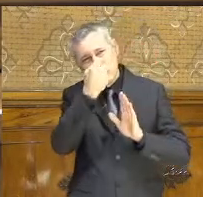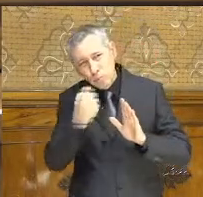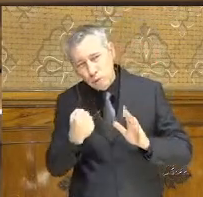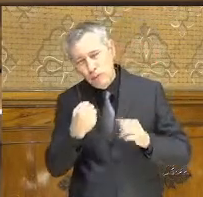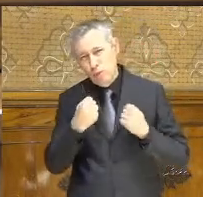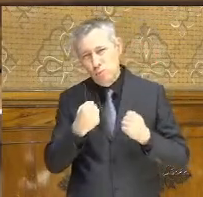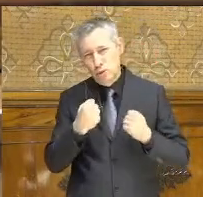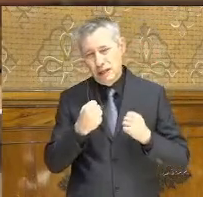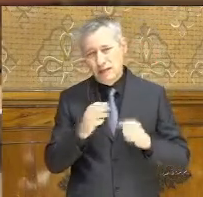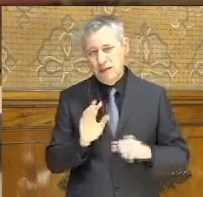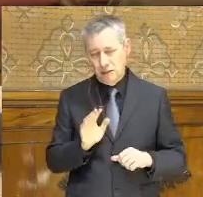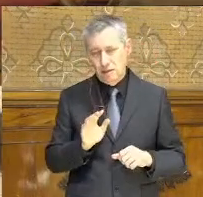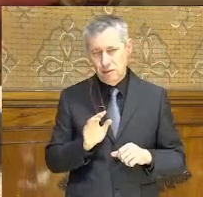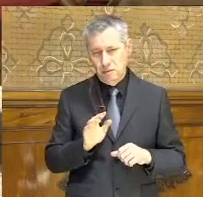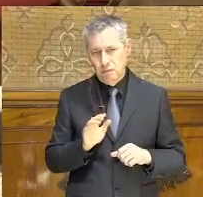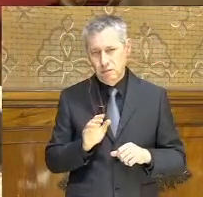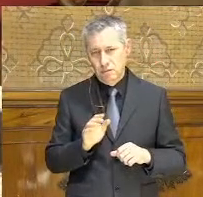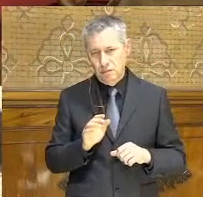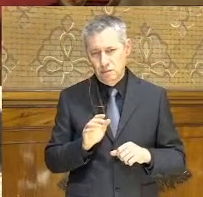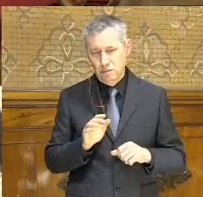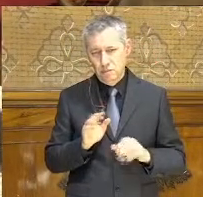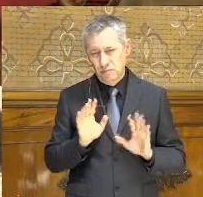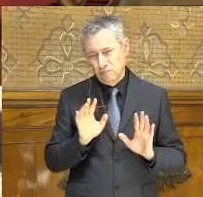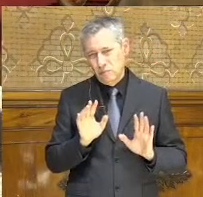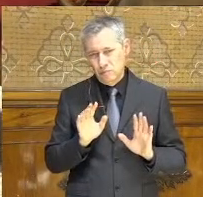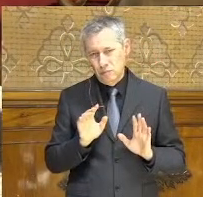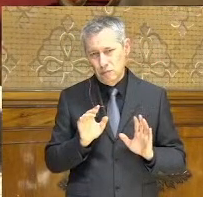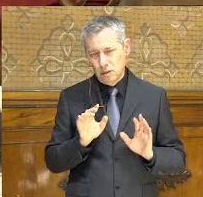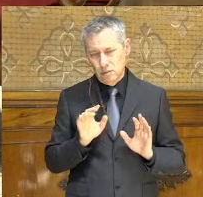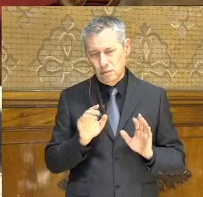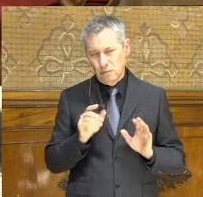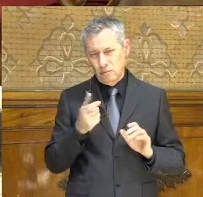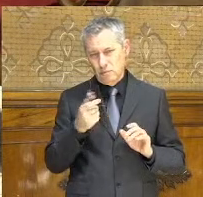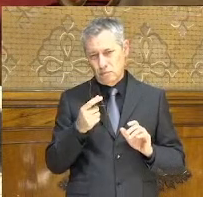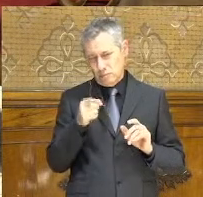in Derrida, and that's one of the things I'm writing about